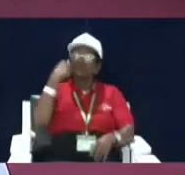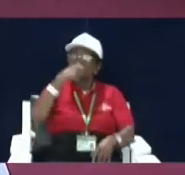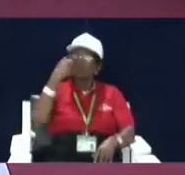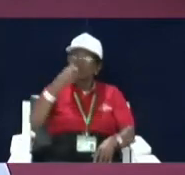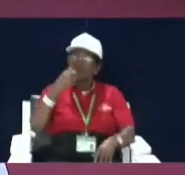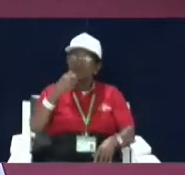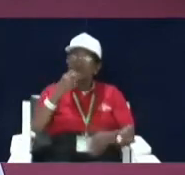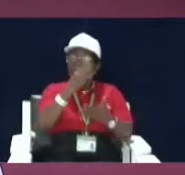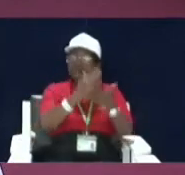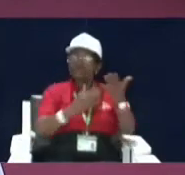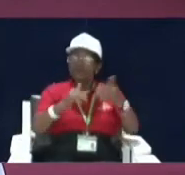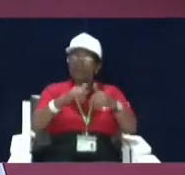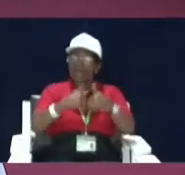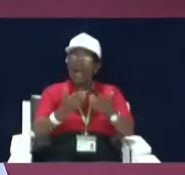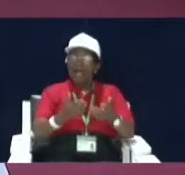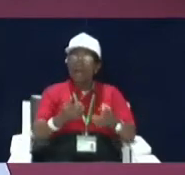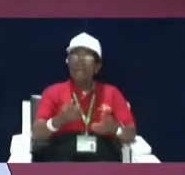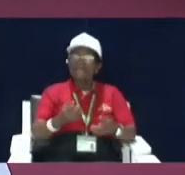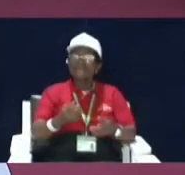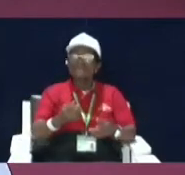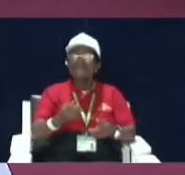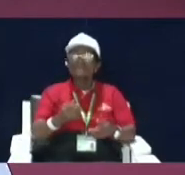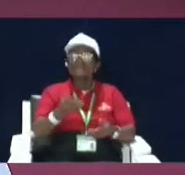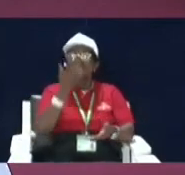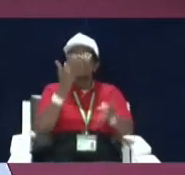somehow must have spied my note